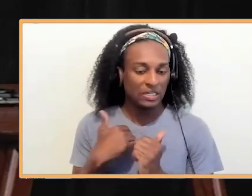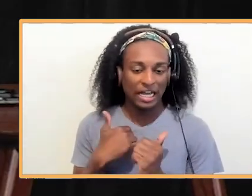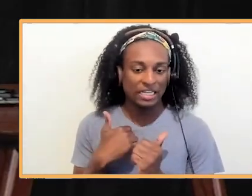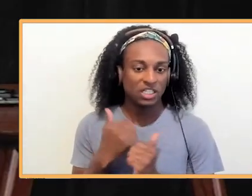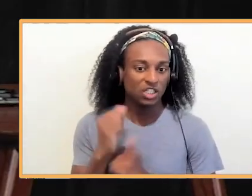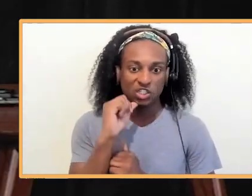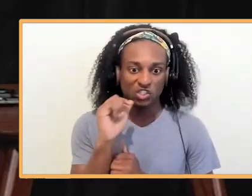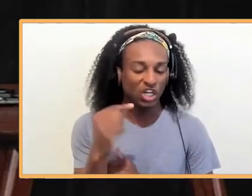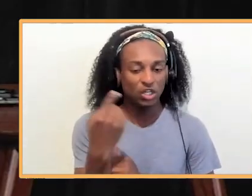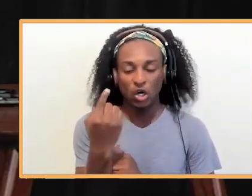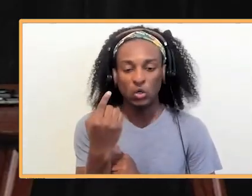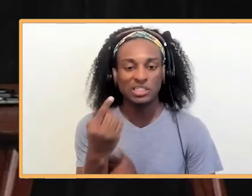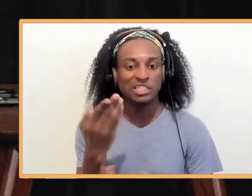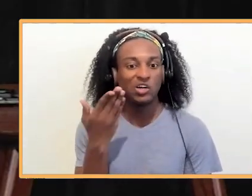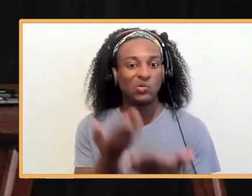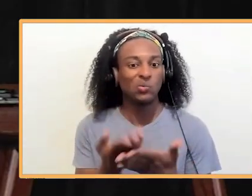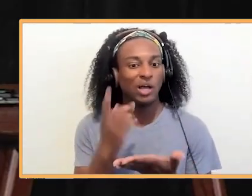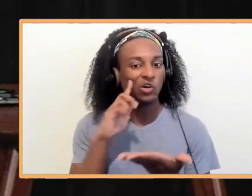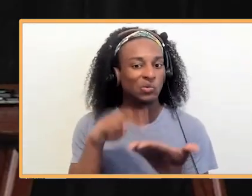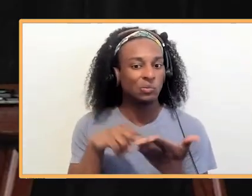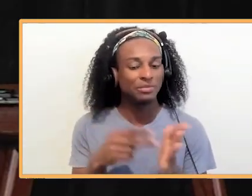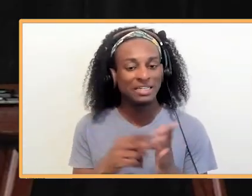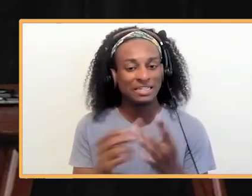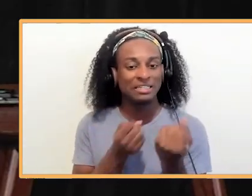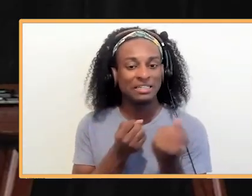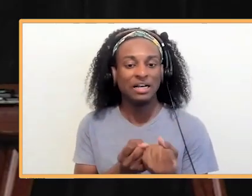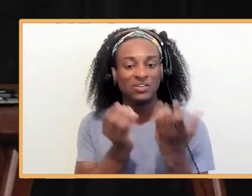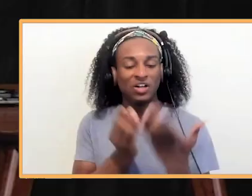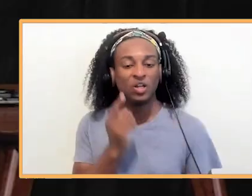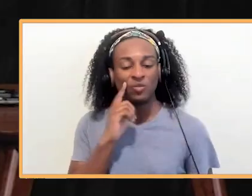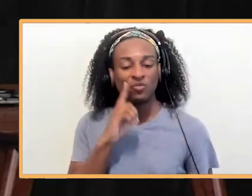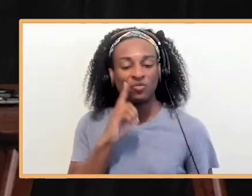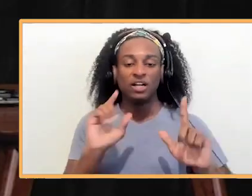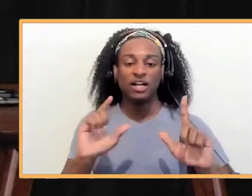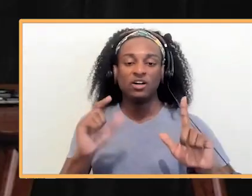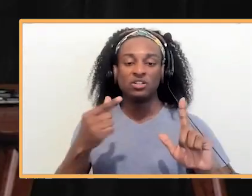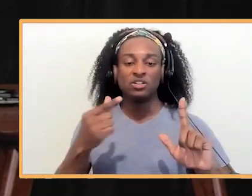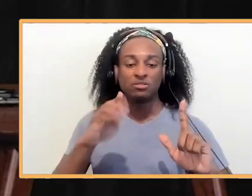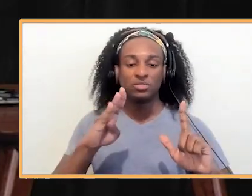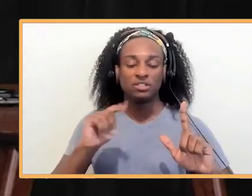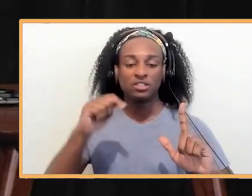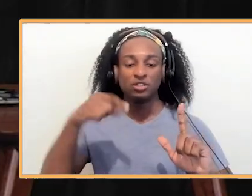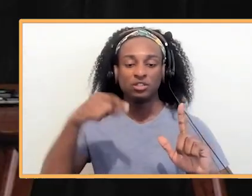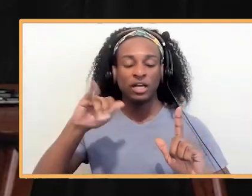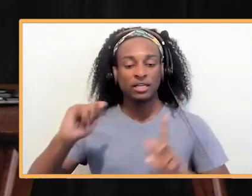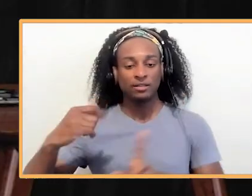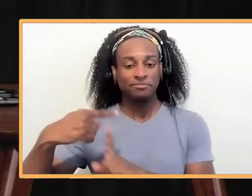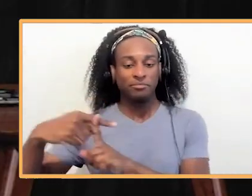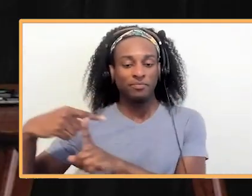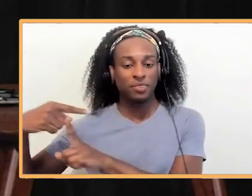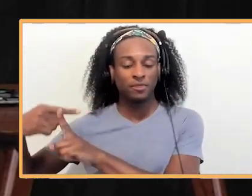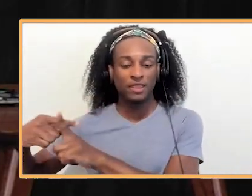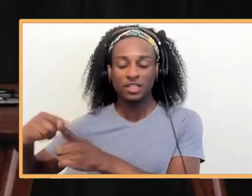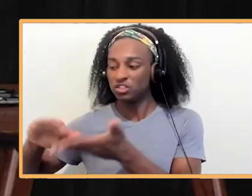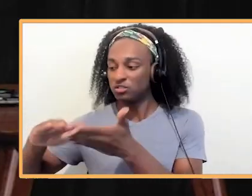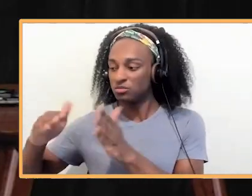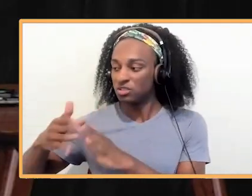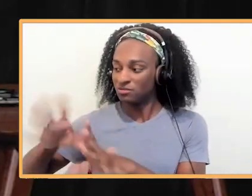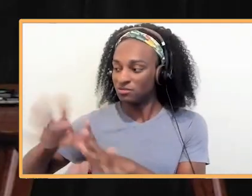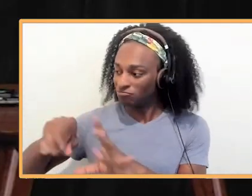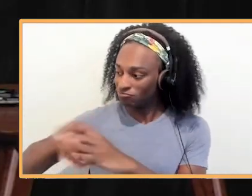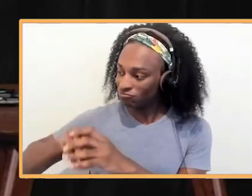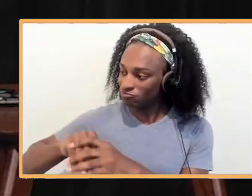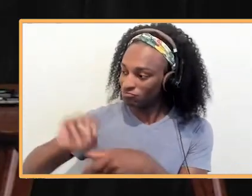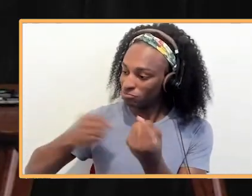LGBTQIA++ fight, in the fight against ableism, in the fight against sizeism and